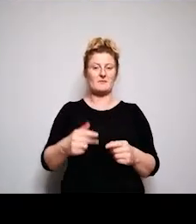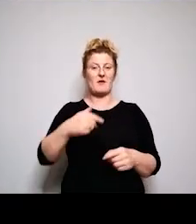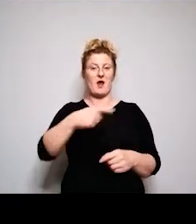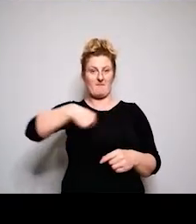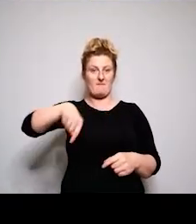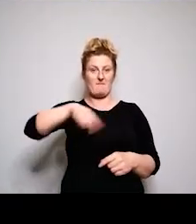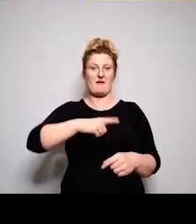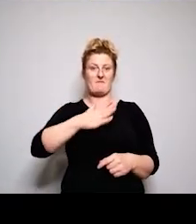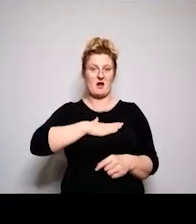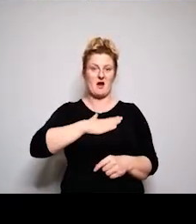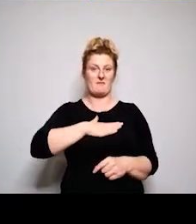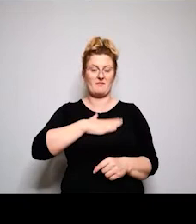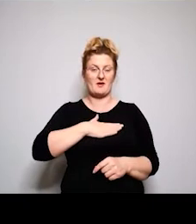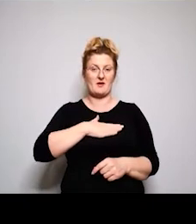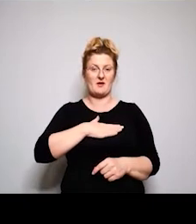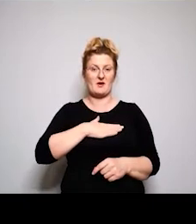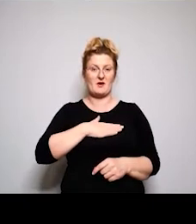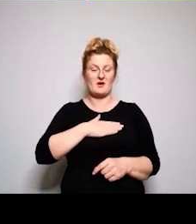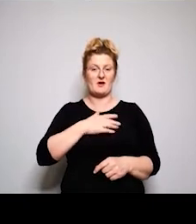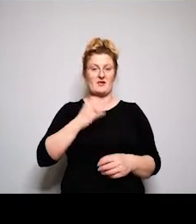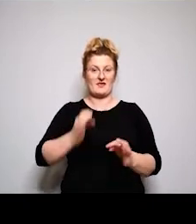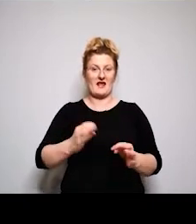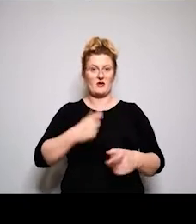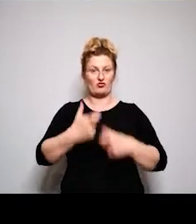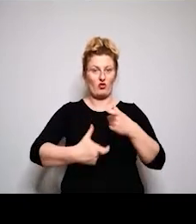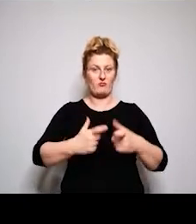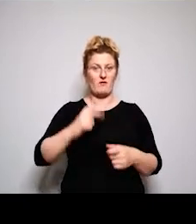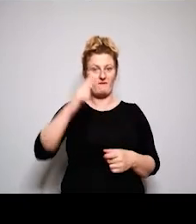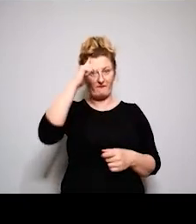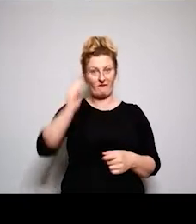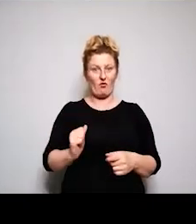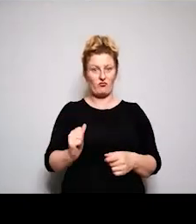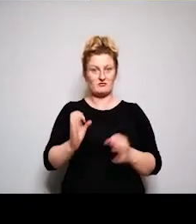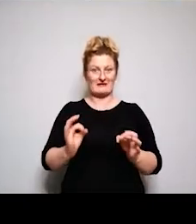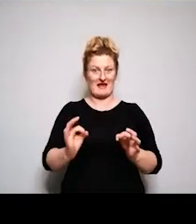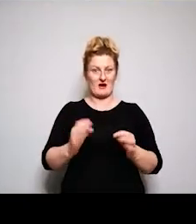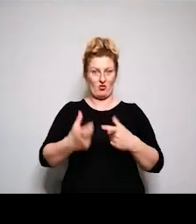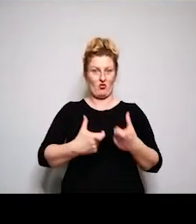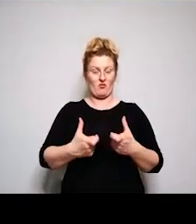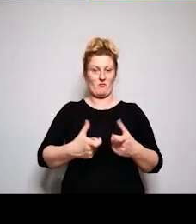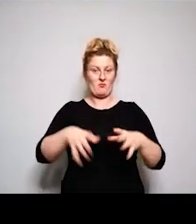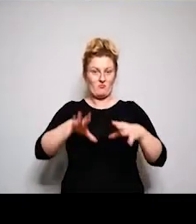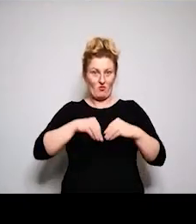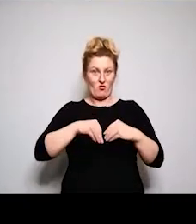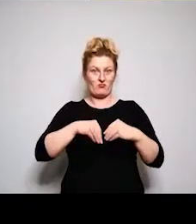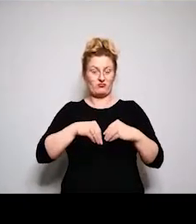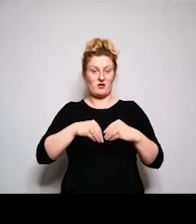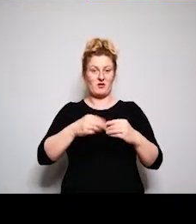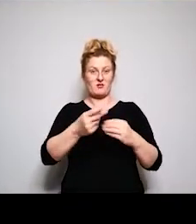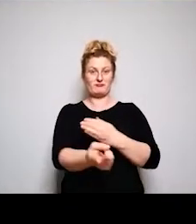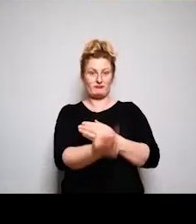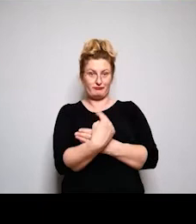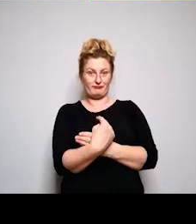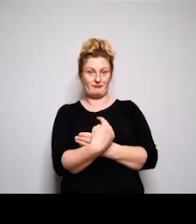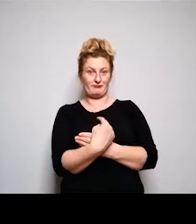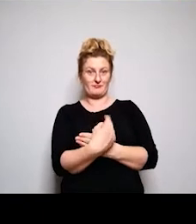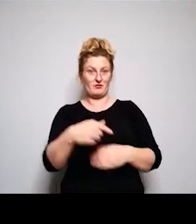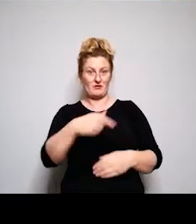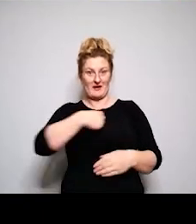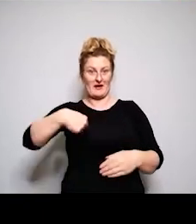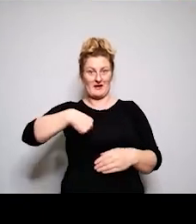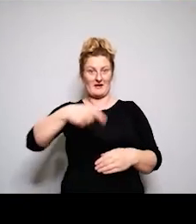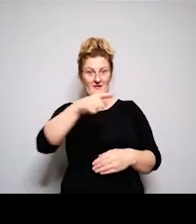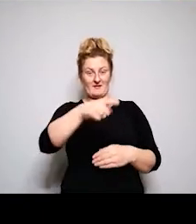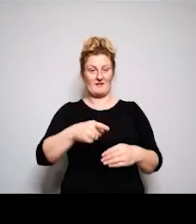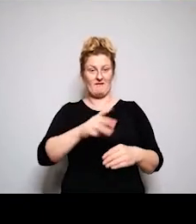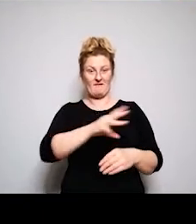like, yeah, that's great, but we are a lot. And he said, it's all those that will graduate as 2,000 in whole Bolivia.